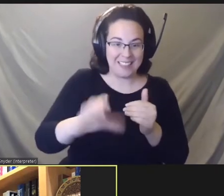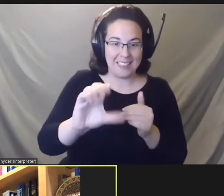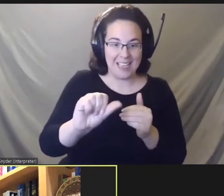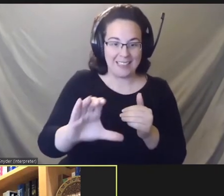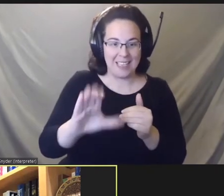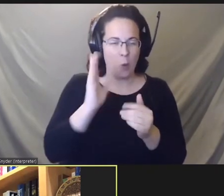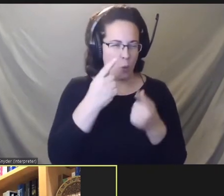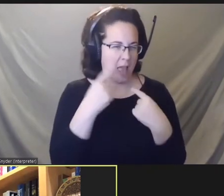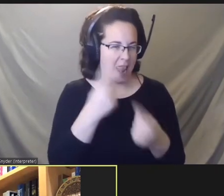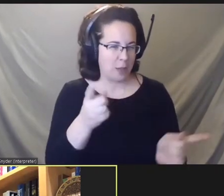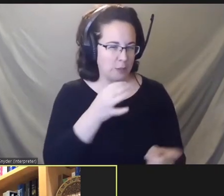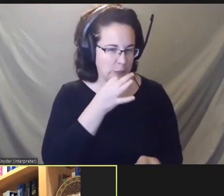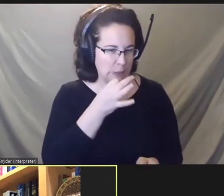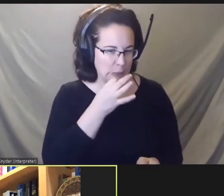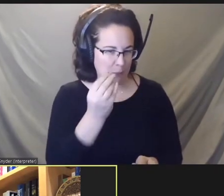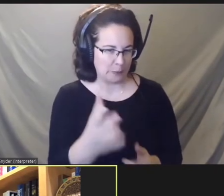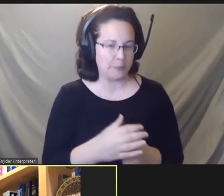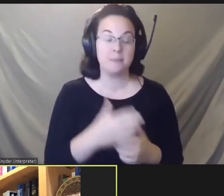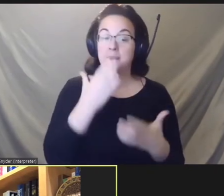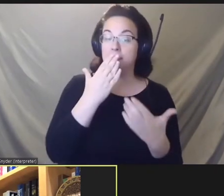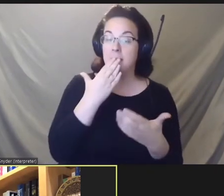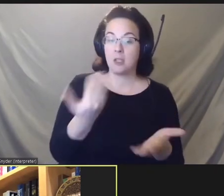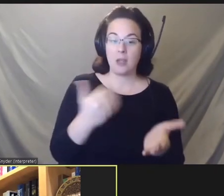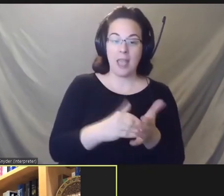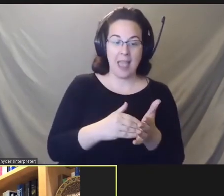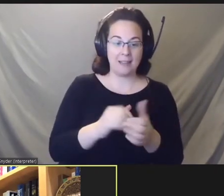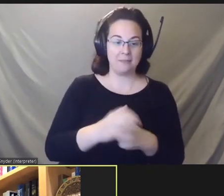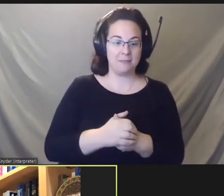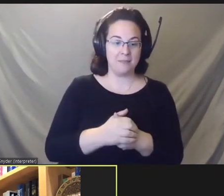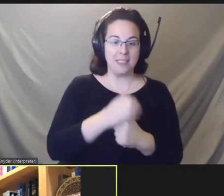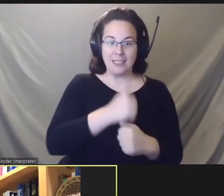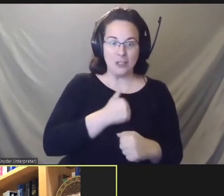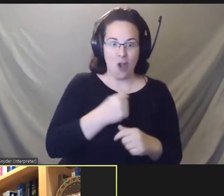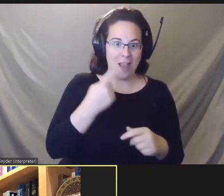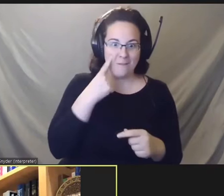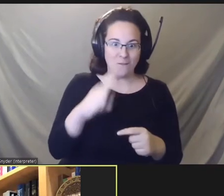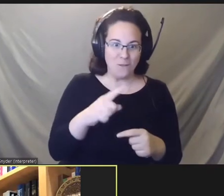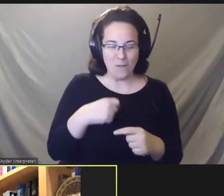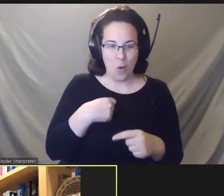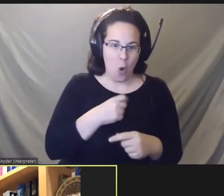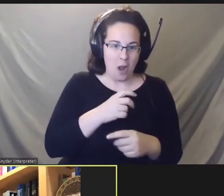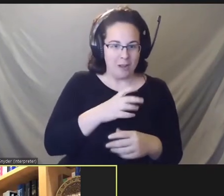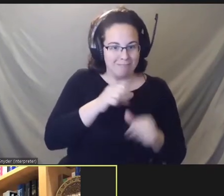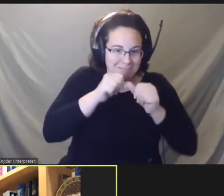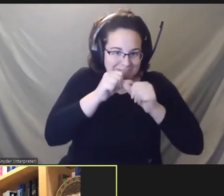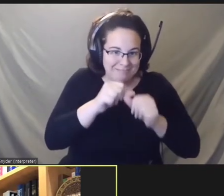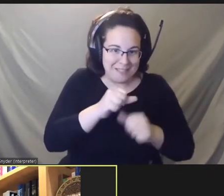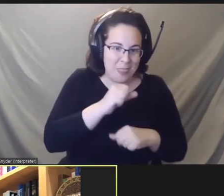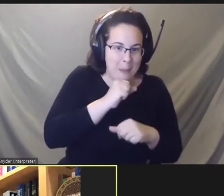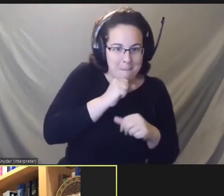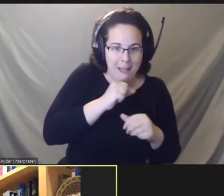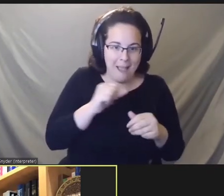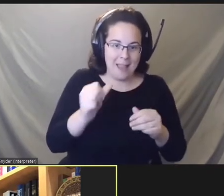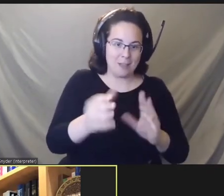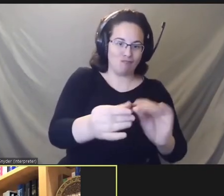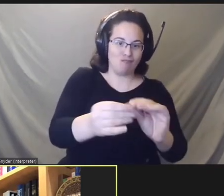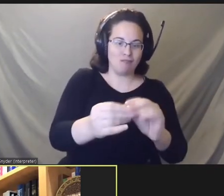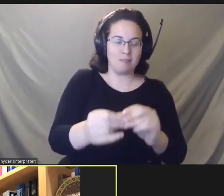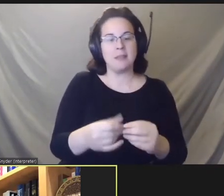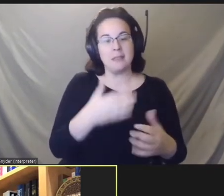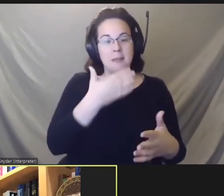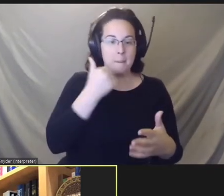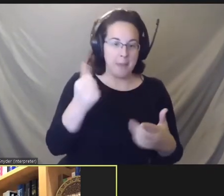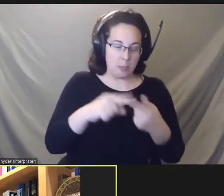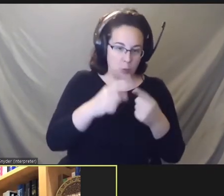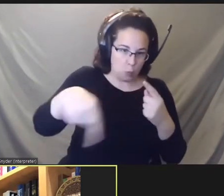be announcing soon. So thanks again. Sorry for hogging the microphone for so long, but all the best wishes to Steve, to Deborah, and the